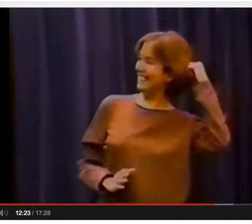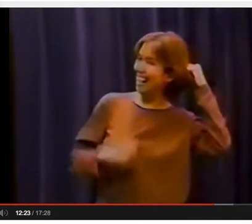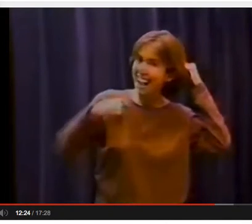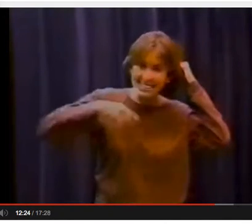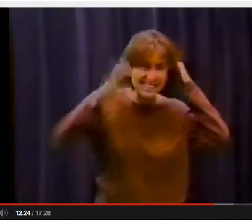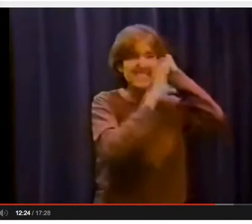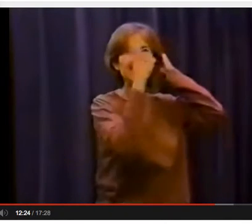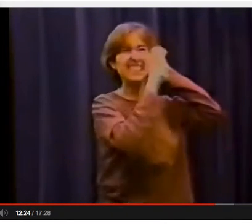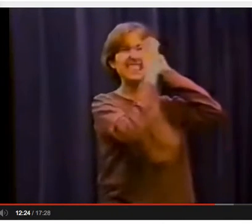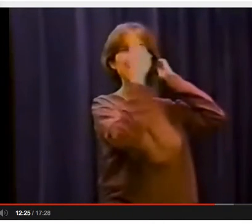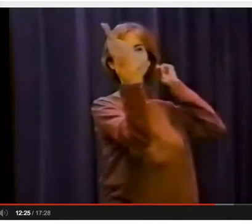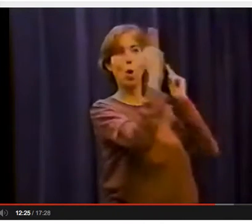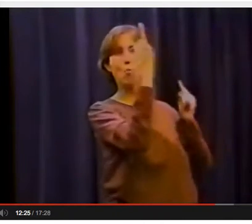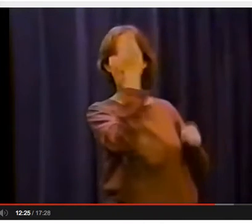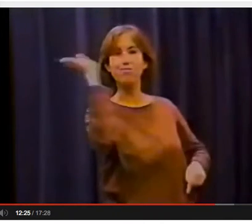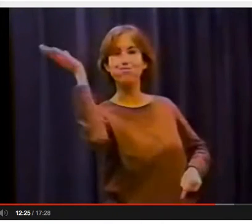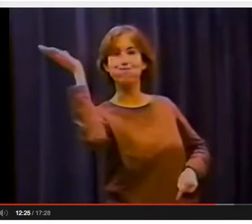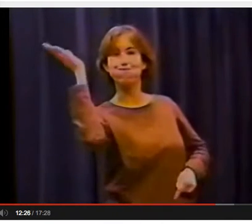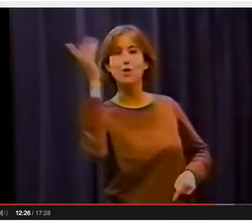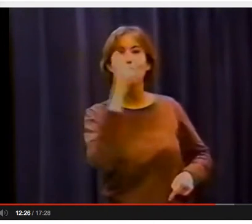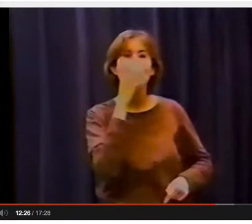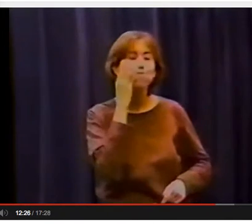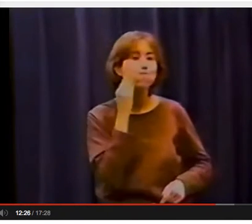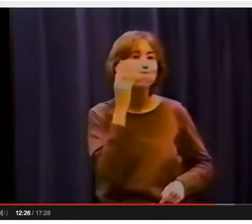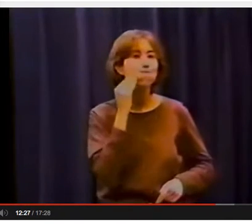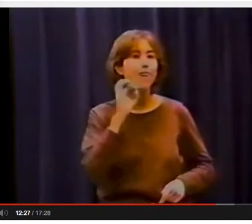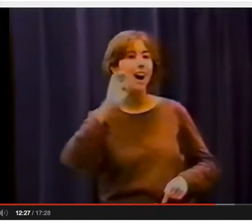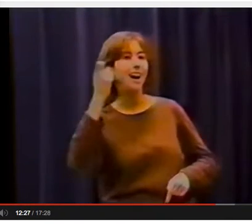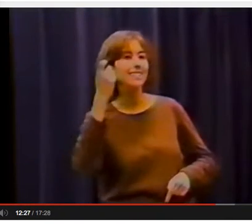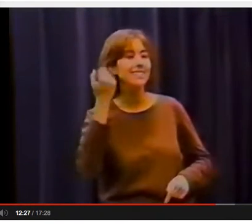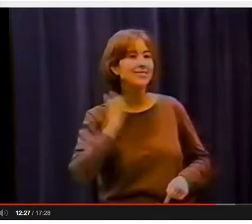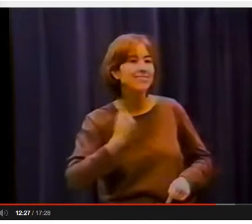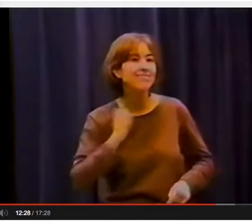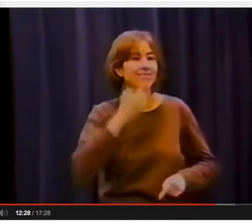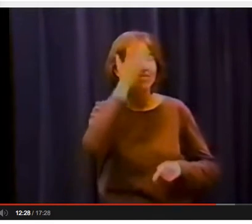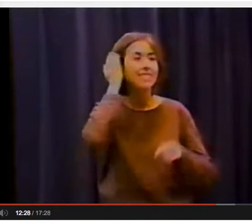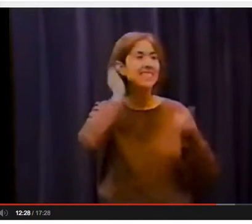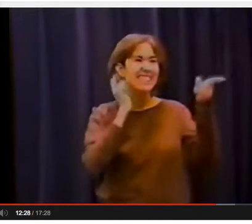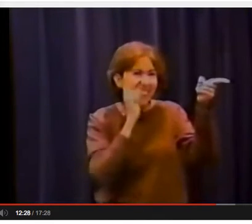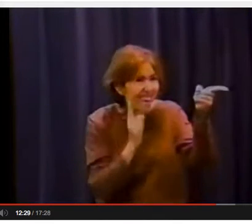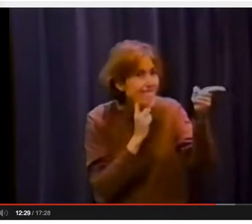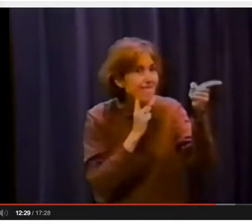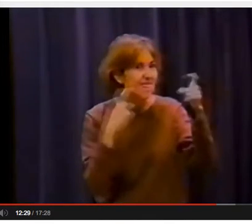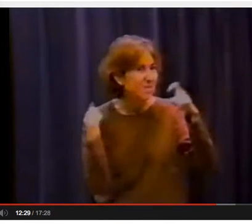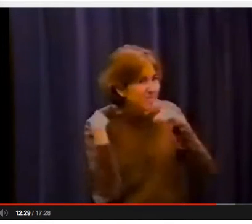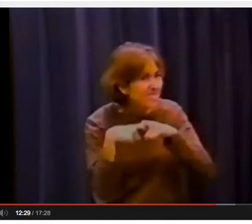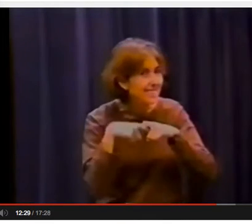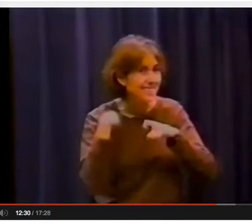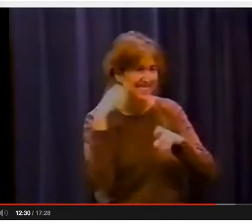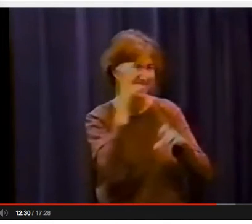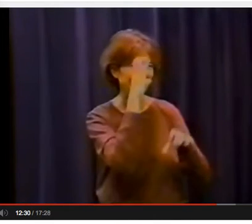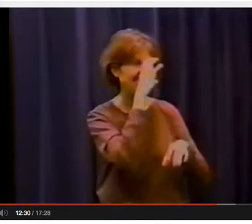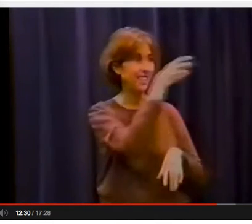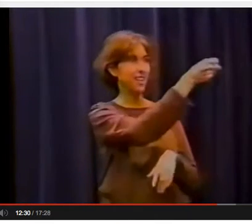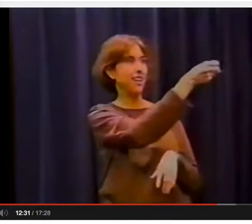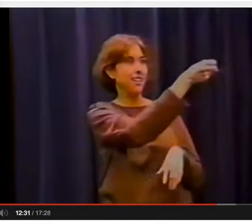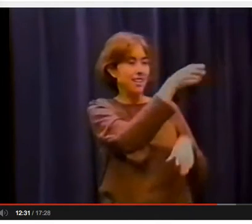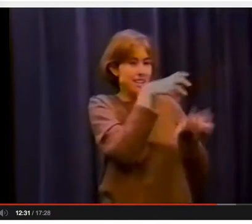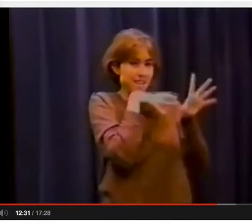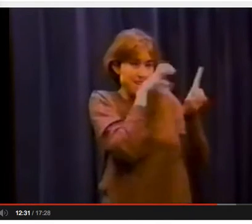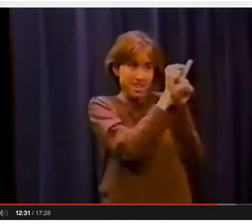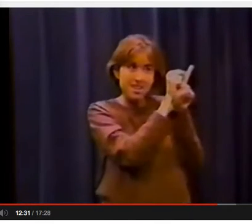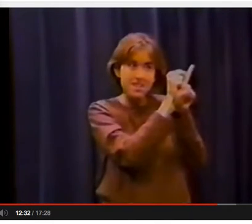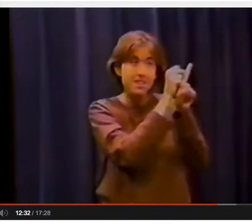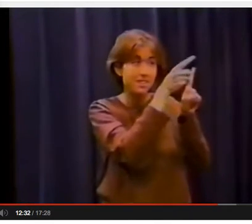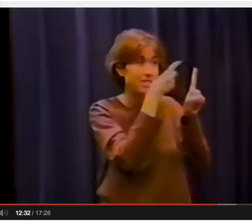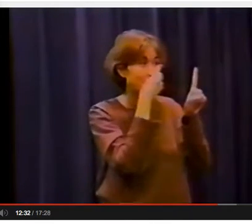right, okay." Back in my head, I was searching for someone, a guest speaker who had experience with that, a deaf Spanish